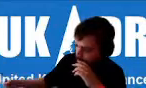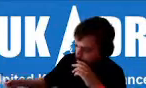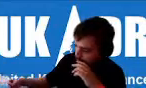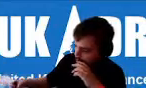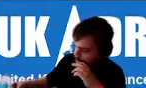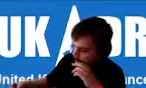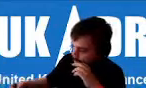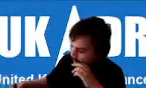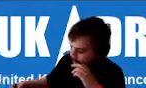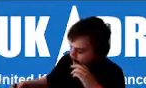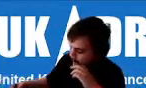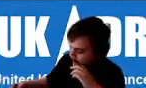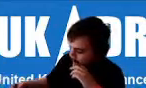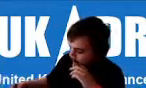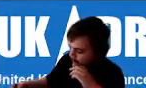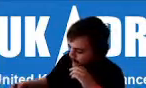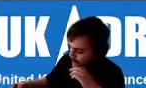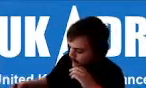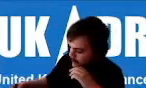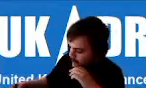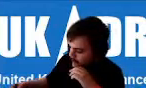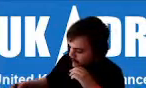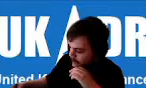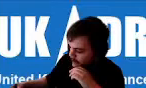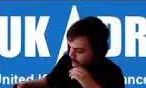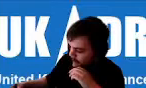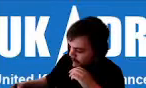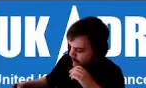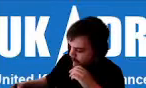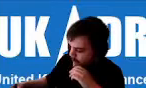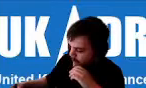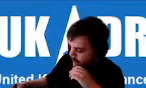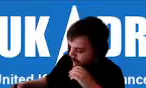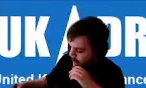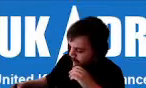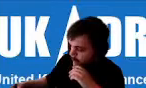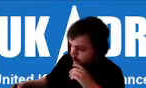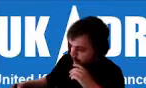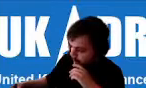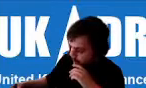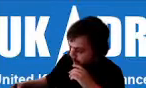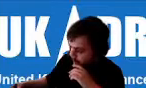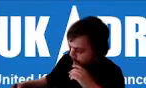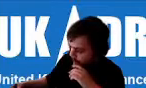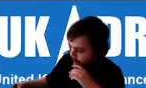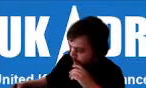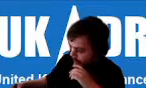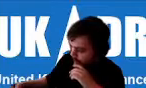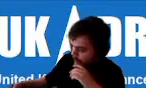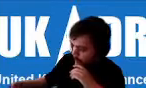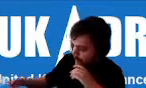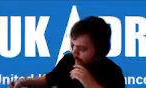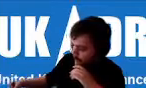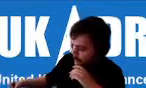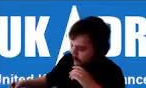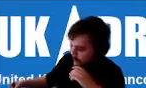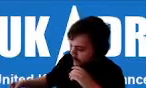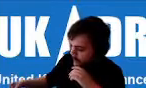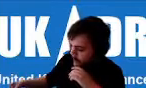the poorest areas in the country. This is northwestern Greater